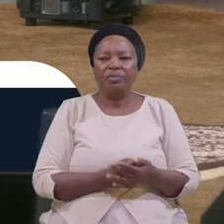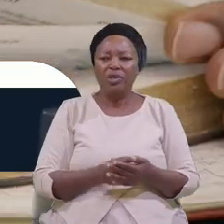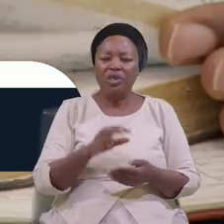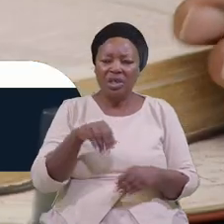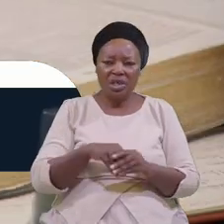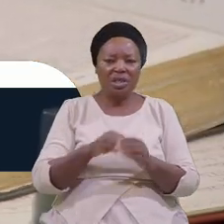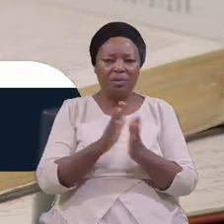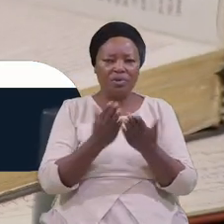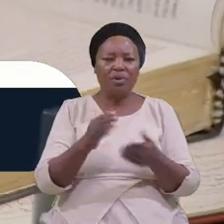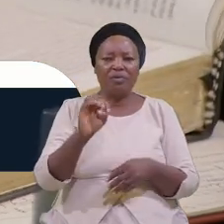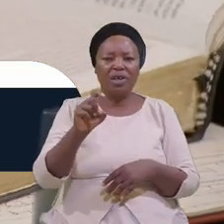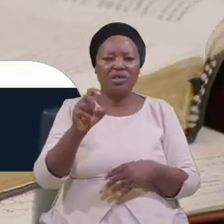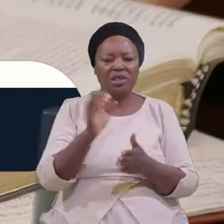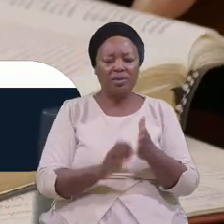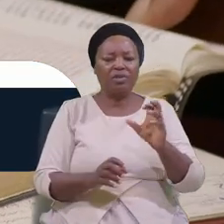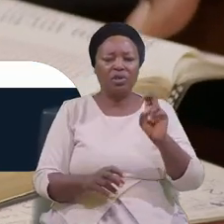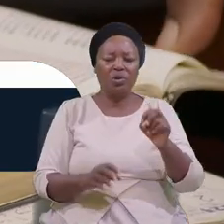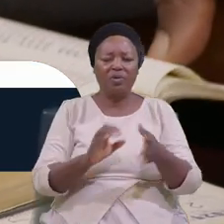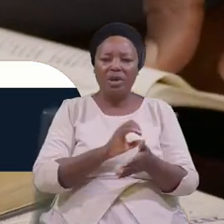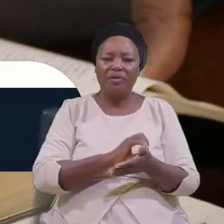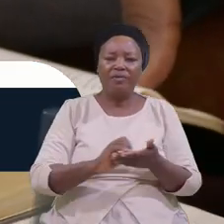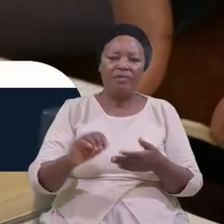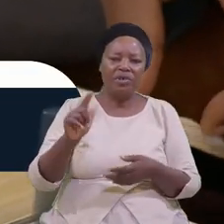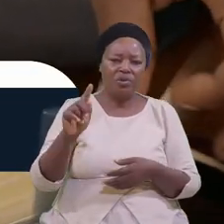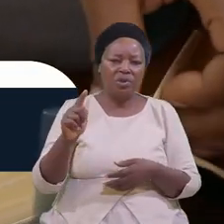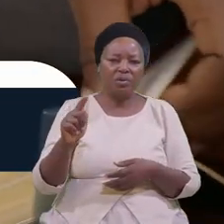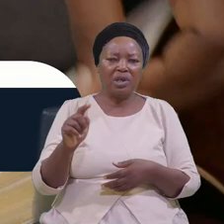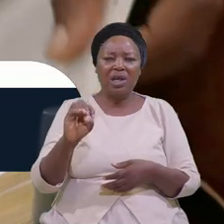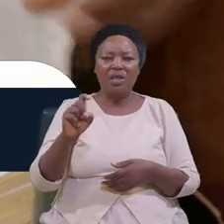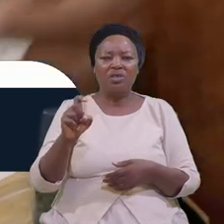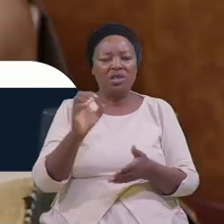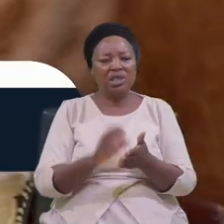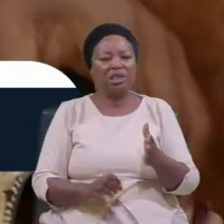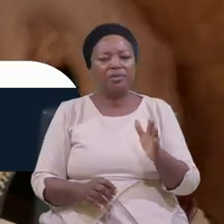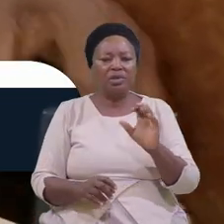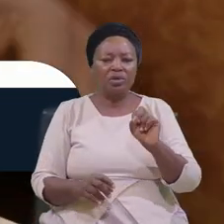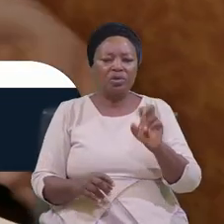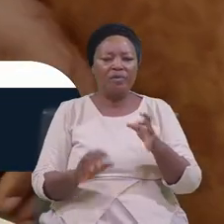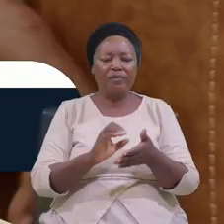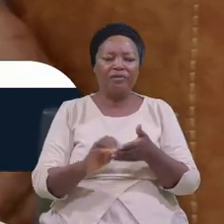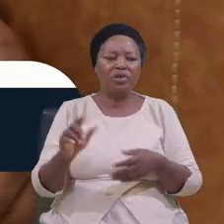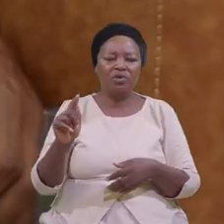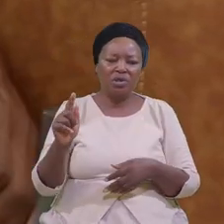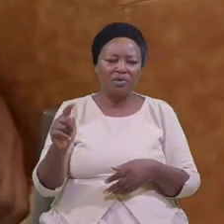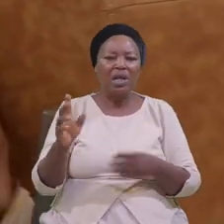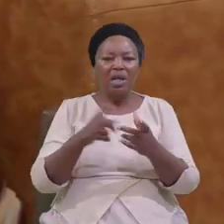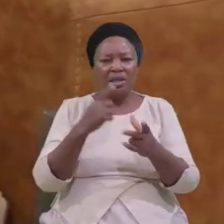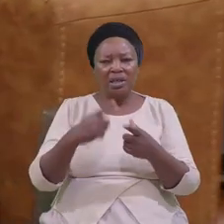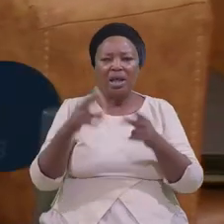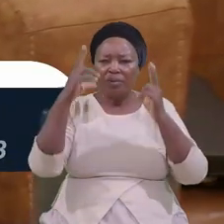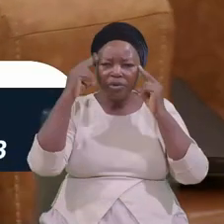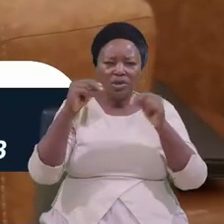chapter 12, reading from verse 21. Exodus chapter 12, verse 21. Then Moses